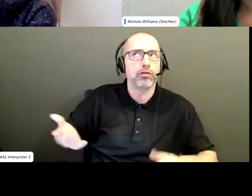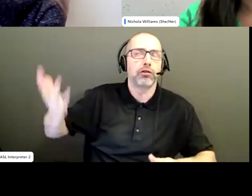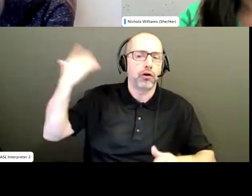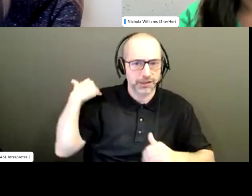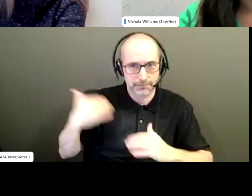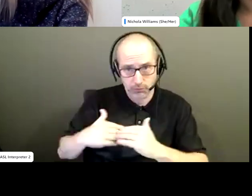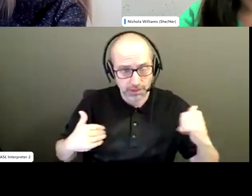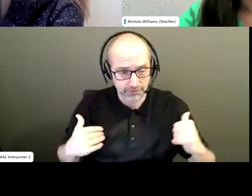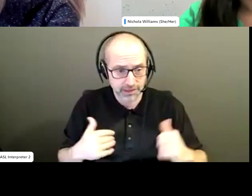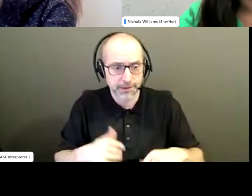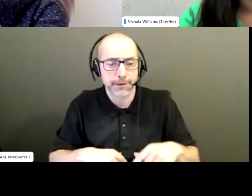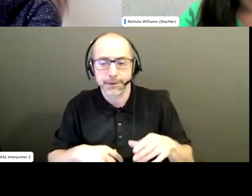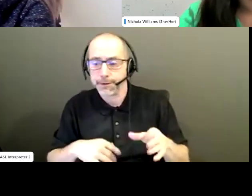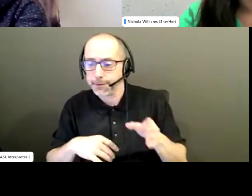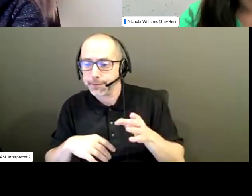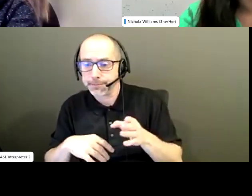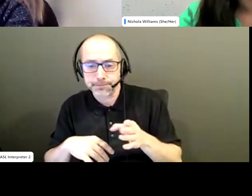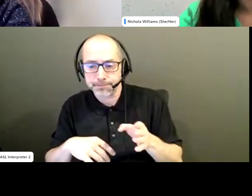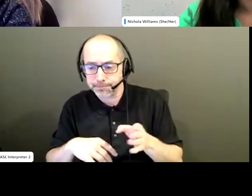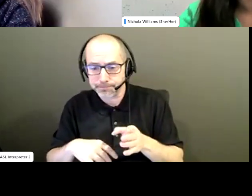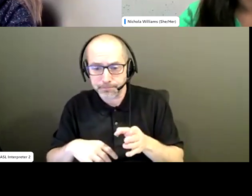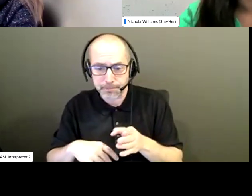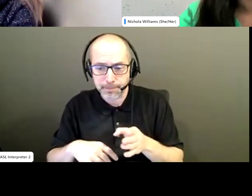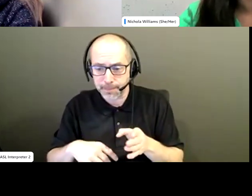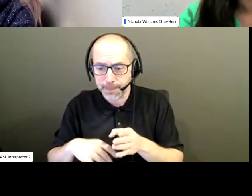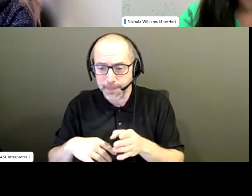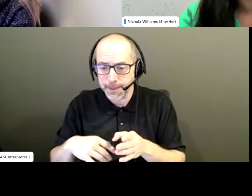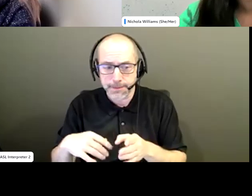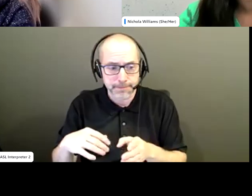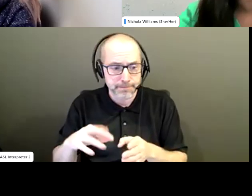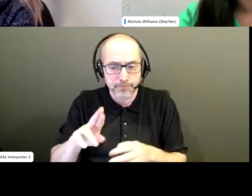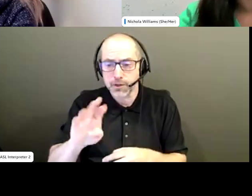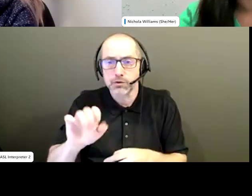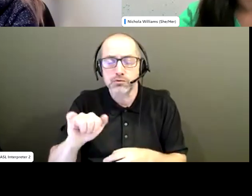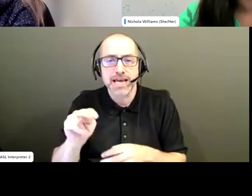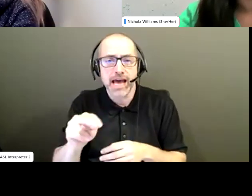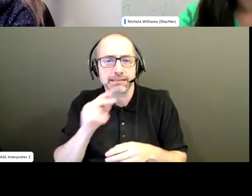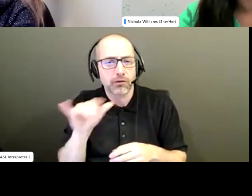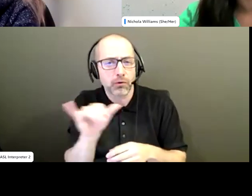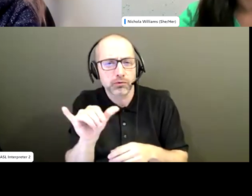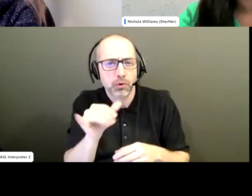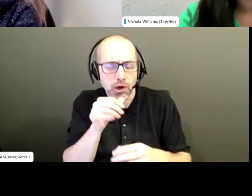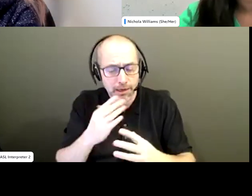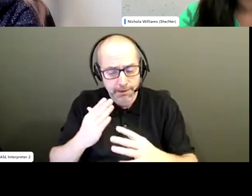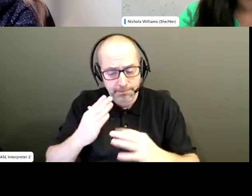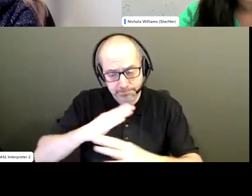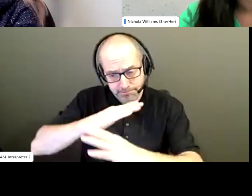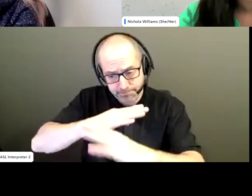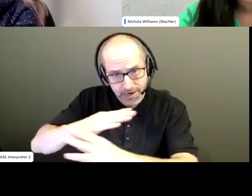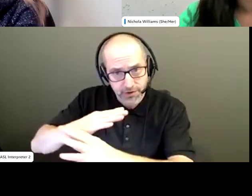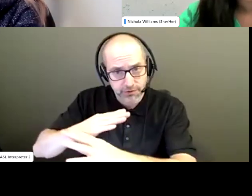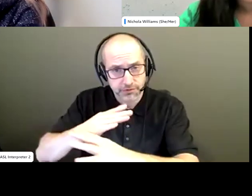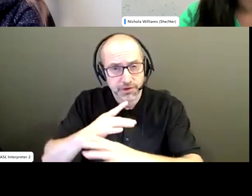other It's. factor is, which I think you've alluded to in the presentation also in terms of barriers, is the different cultural diversities of maybe an older